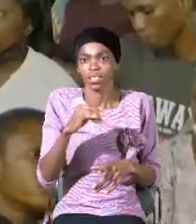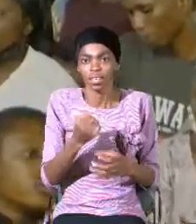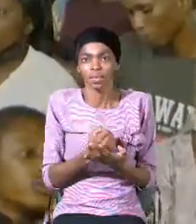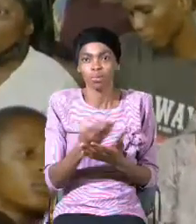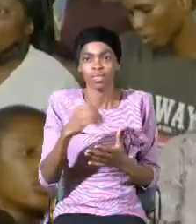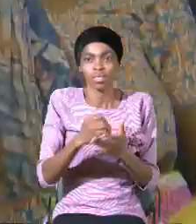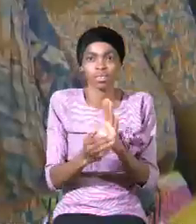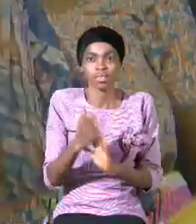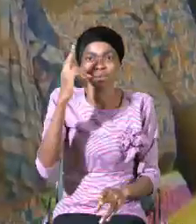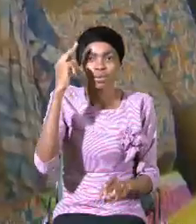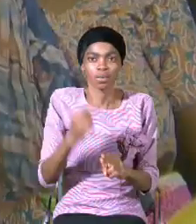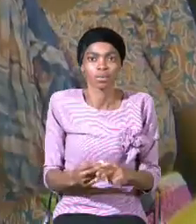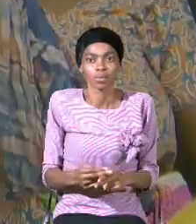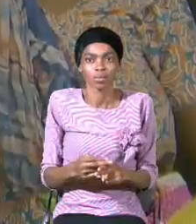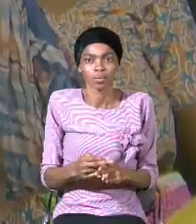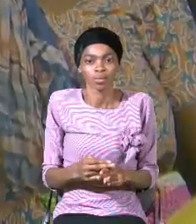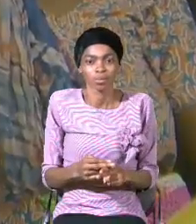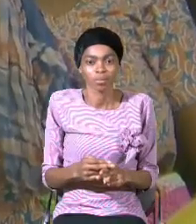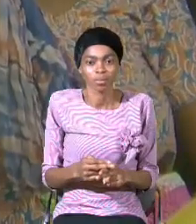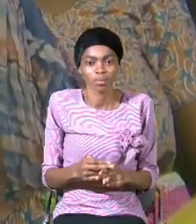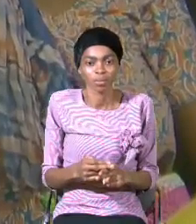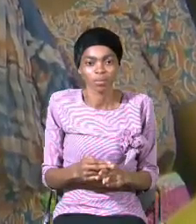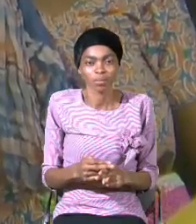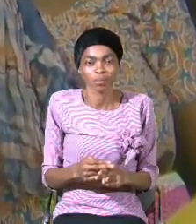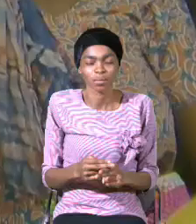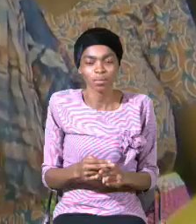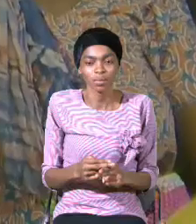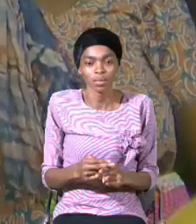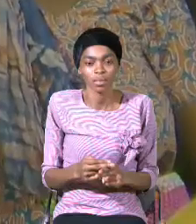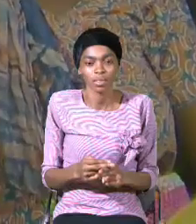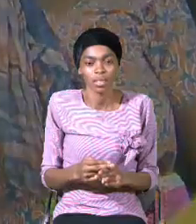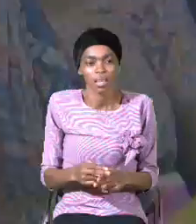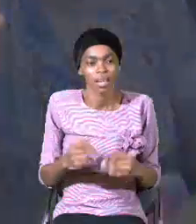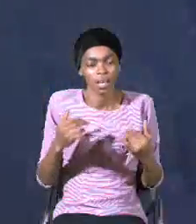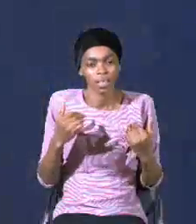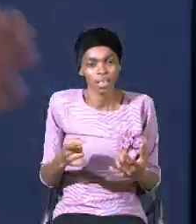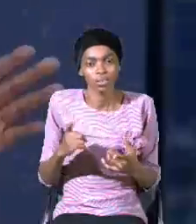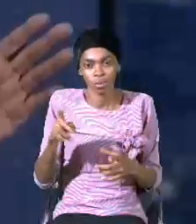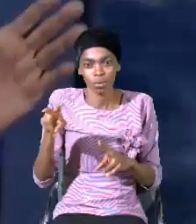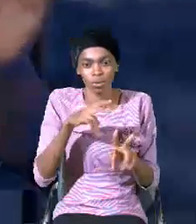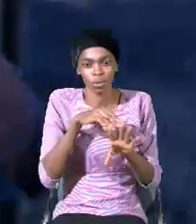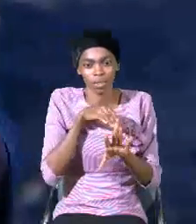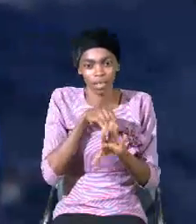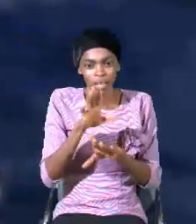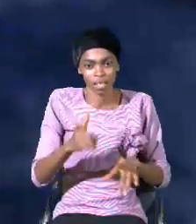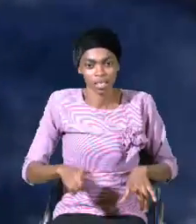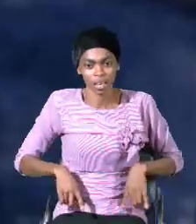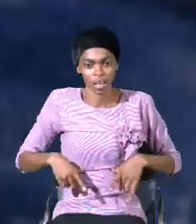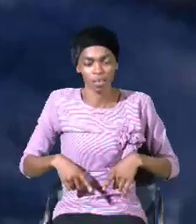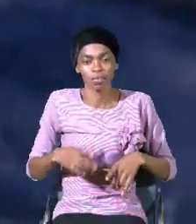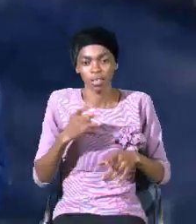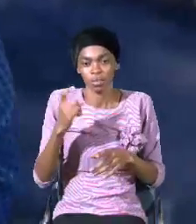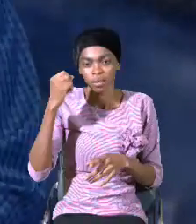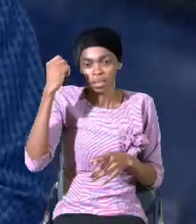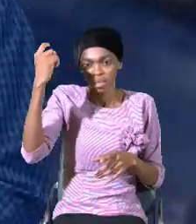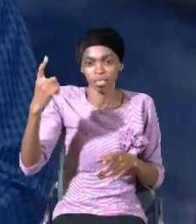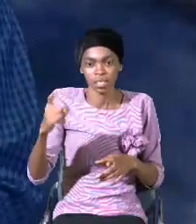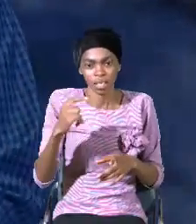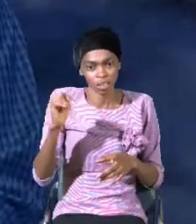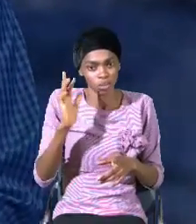not be a waste. And you will look at life and you understand that the life you live now is to be